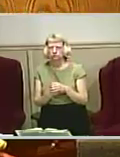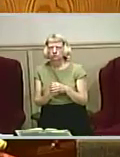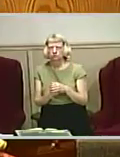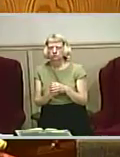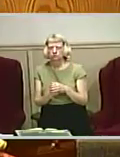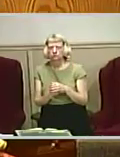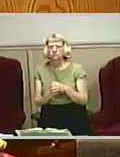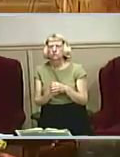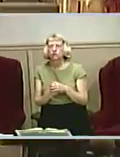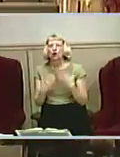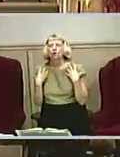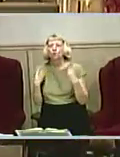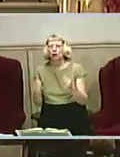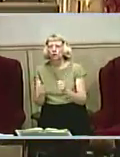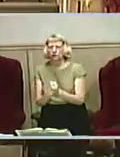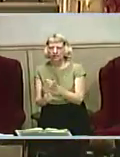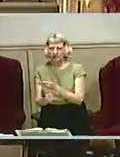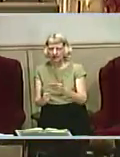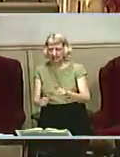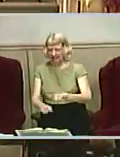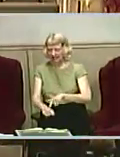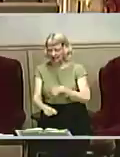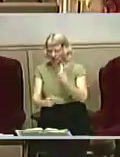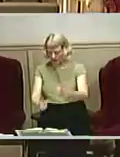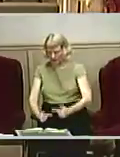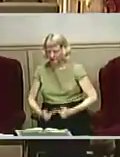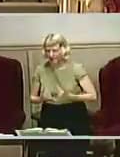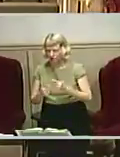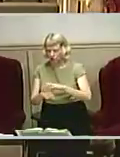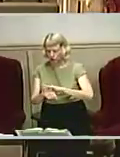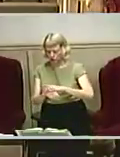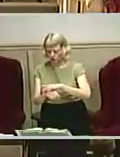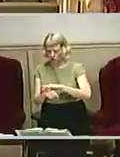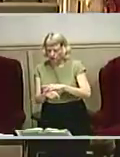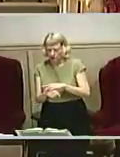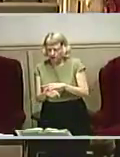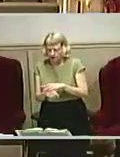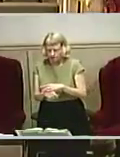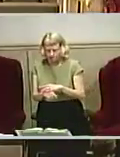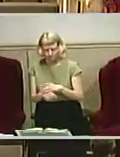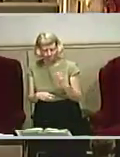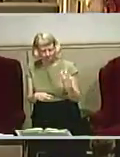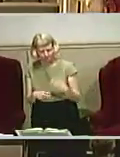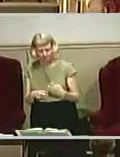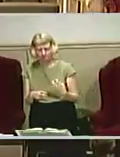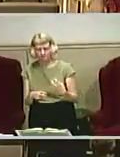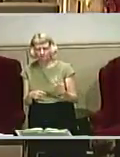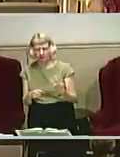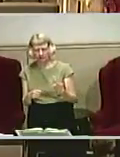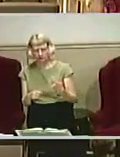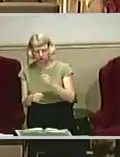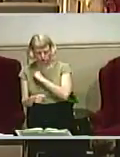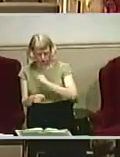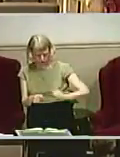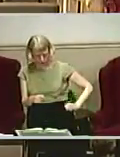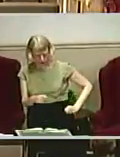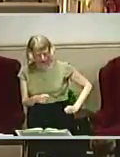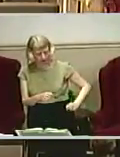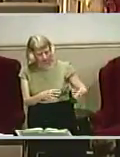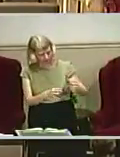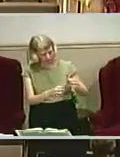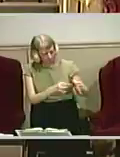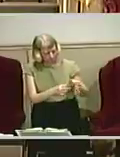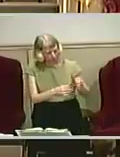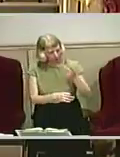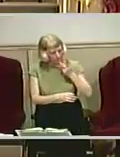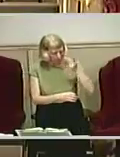That it may be well with thee, and you might live long on the earth. It's part of what Solomon was passing down. Does he say right in this passage to obey your